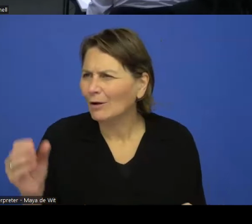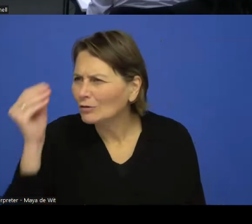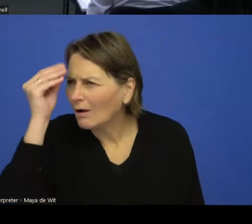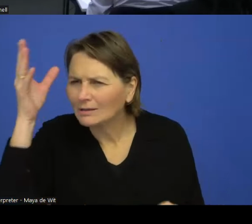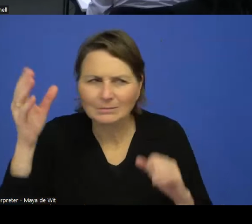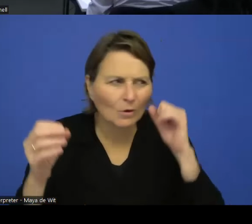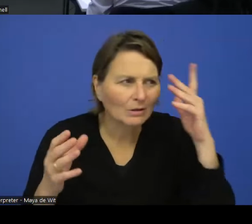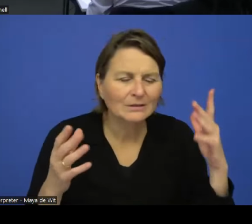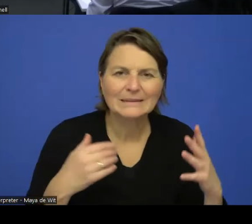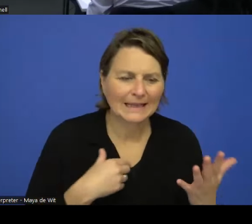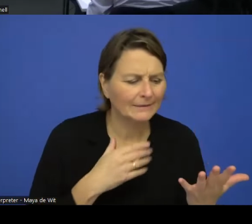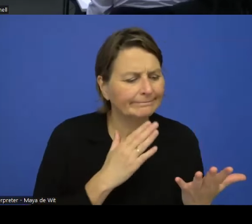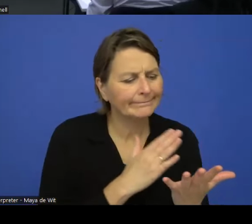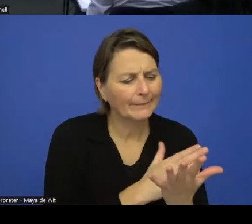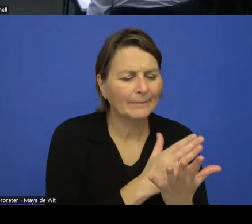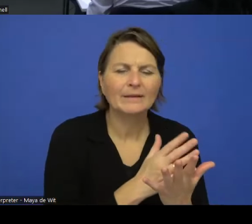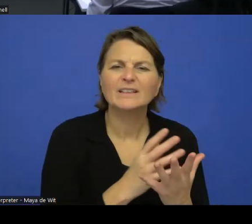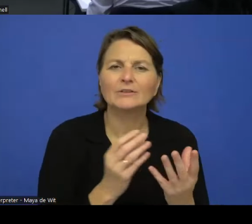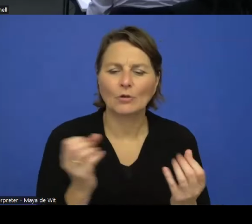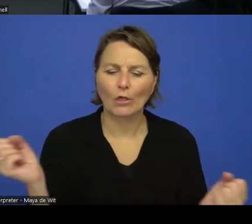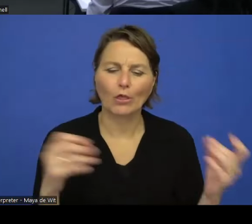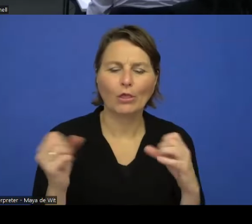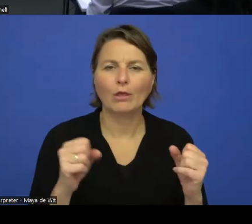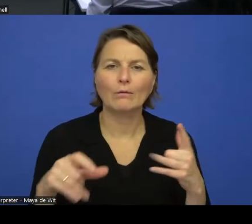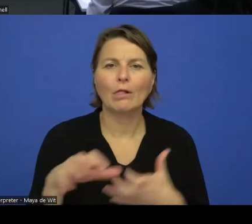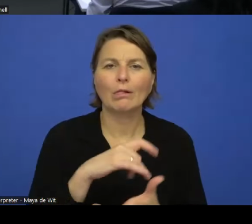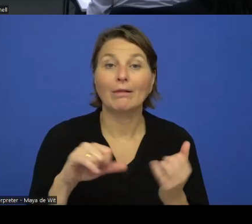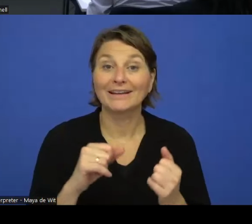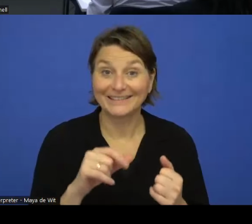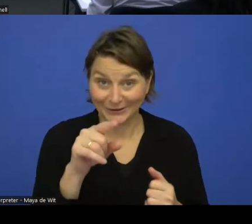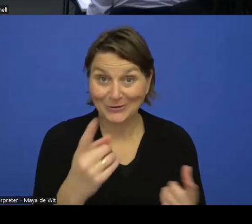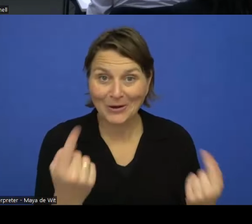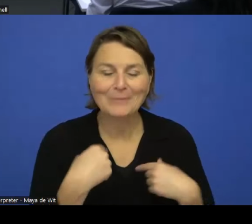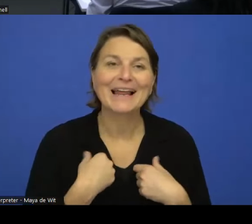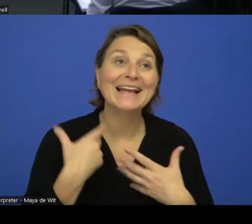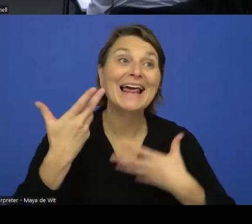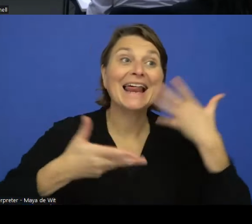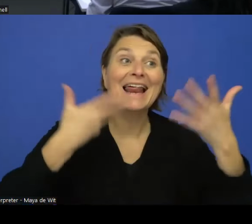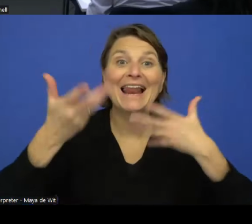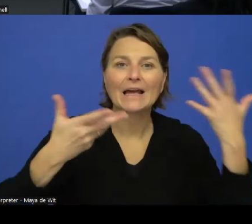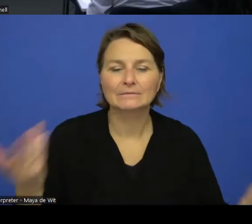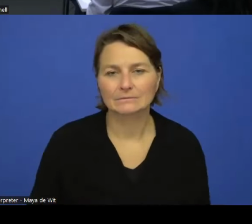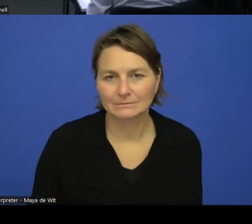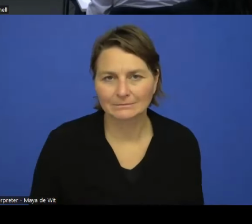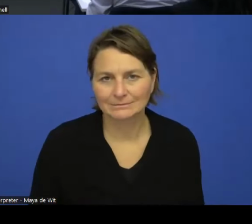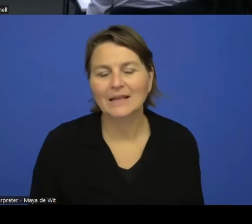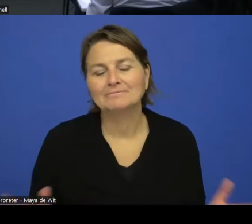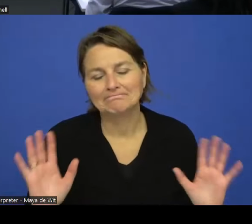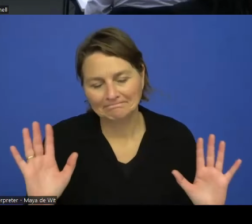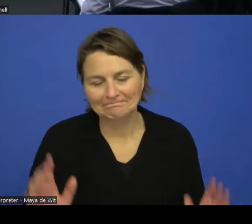starting to smoosh them together into your own random theories that you then come to workshops like this to present about. So I'm just saying.